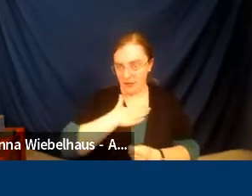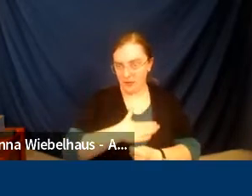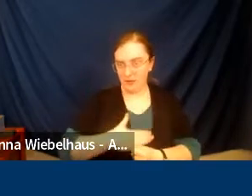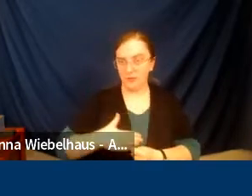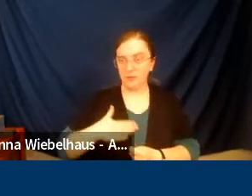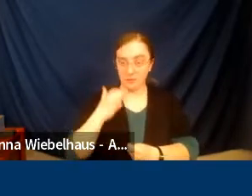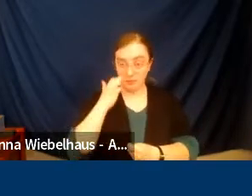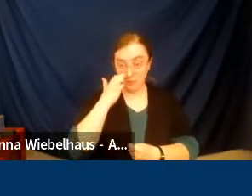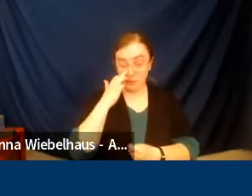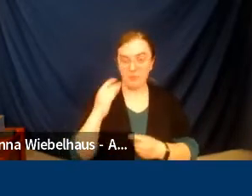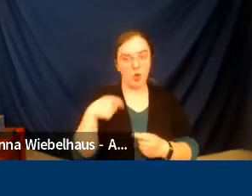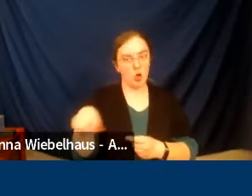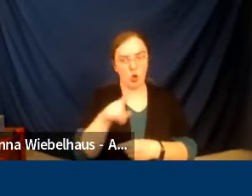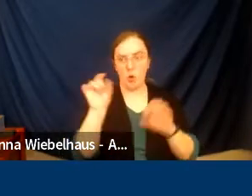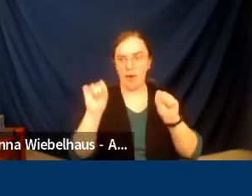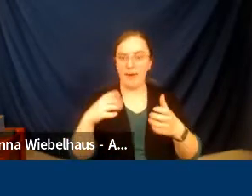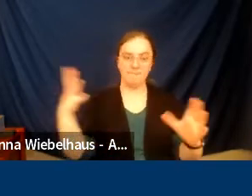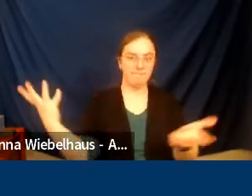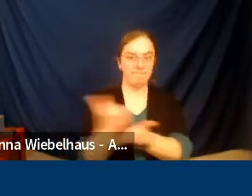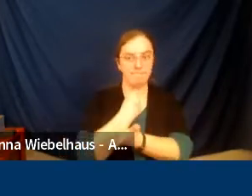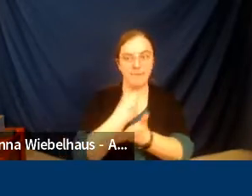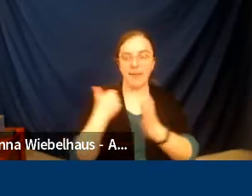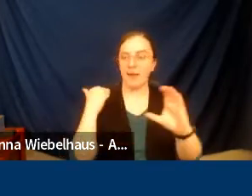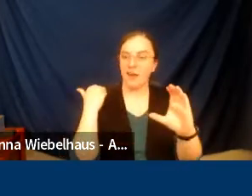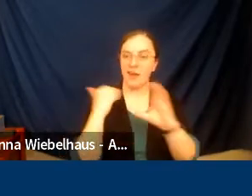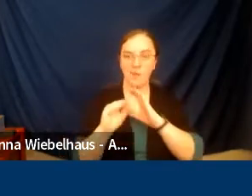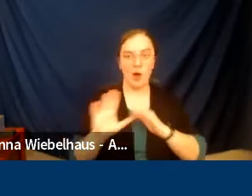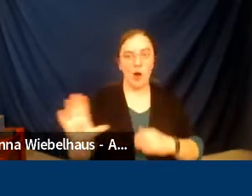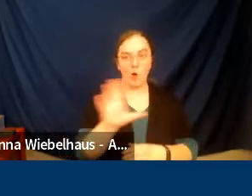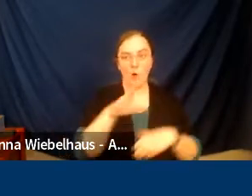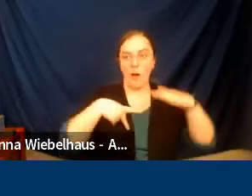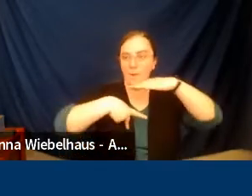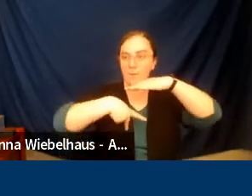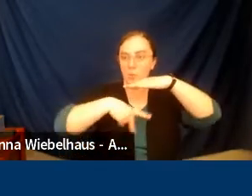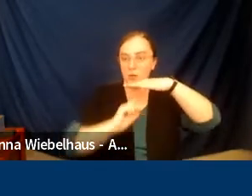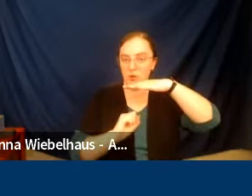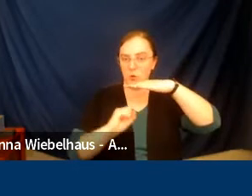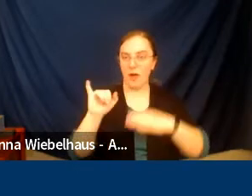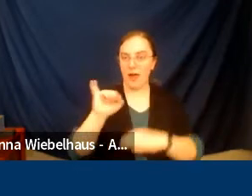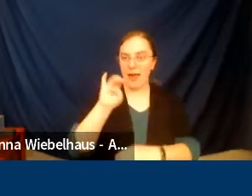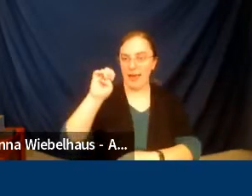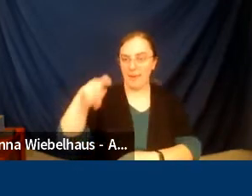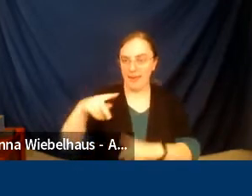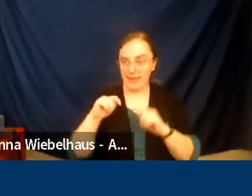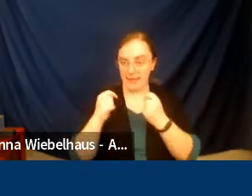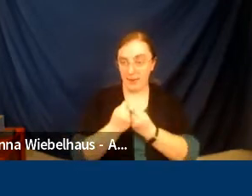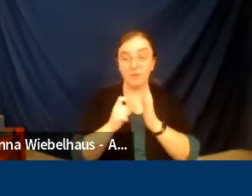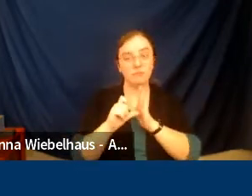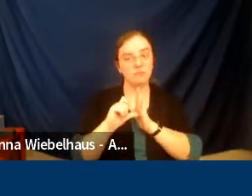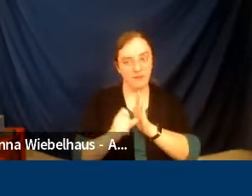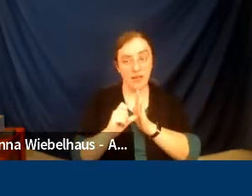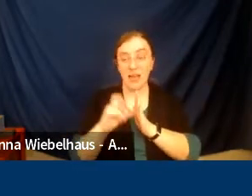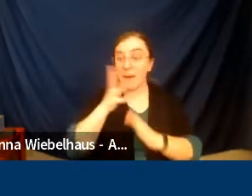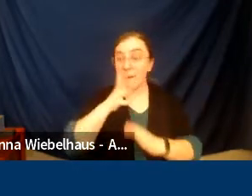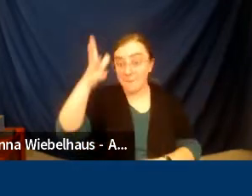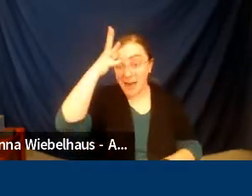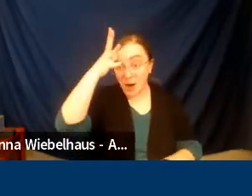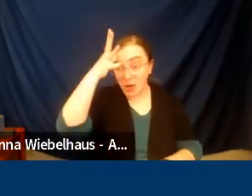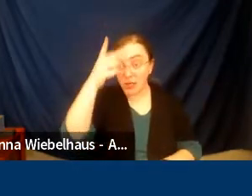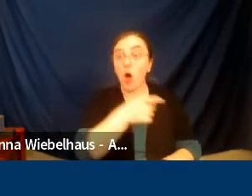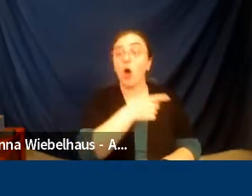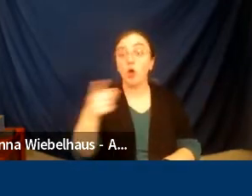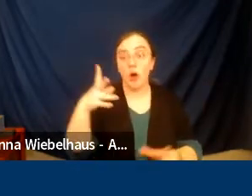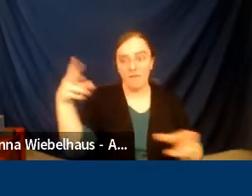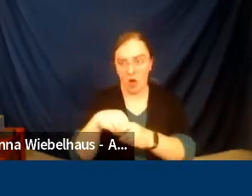to ask your current preschool IEP team. I really want to stress that parents, you are a member of the